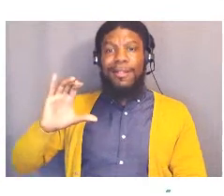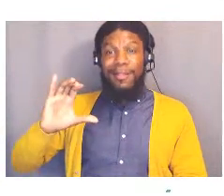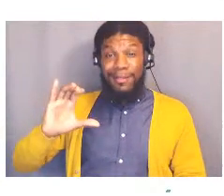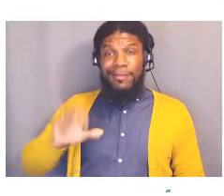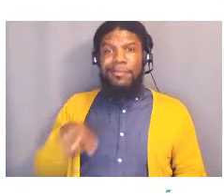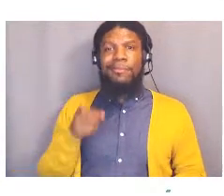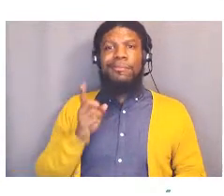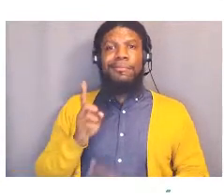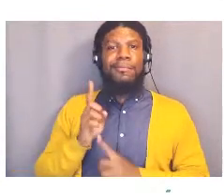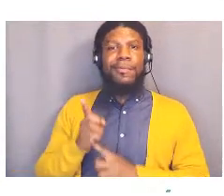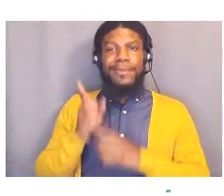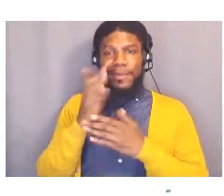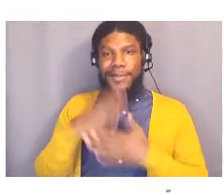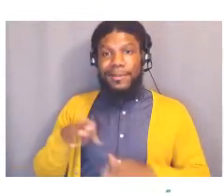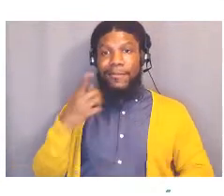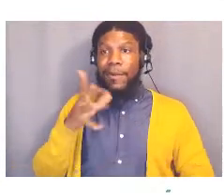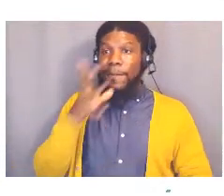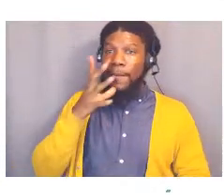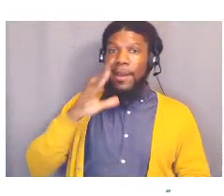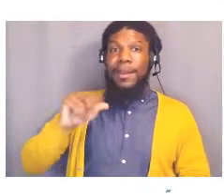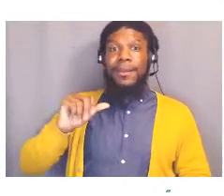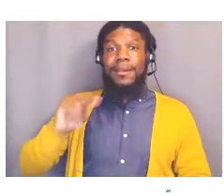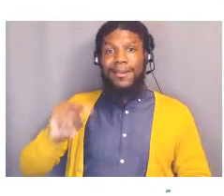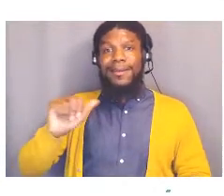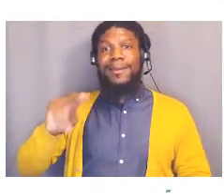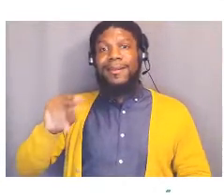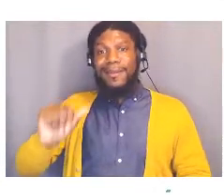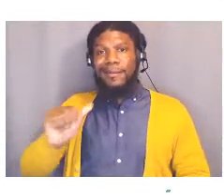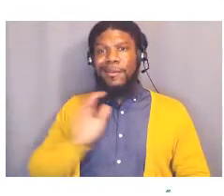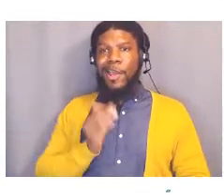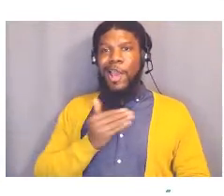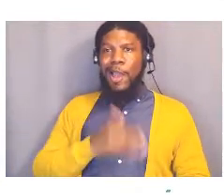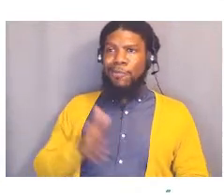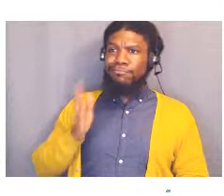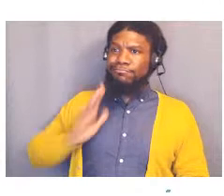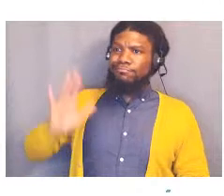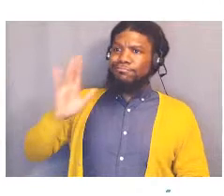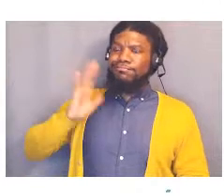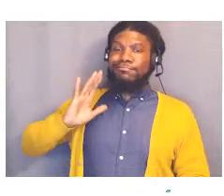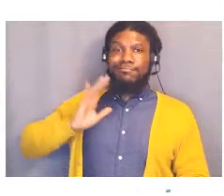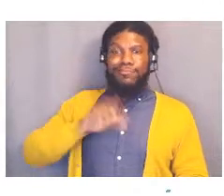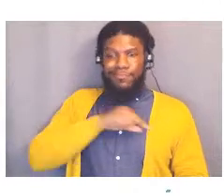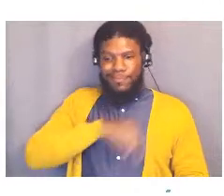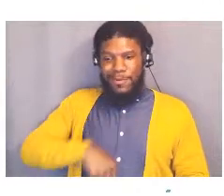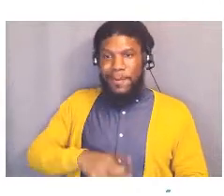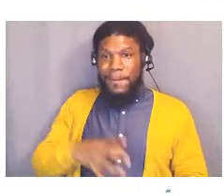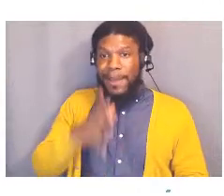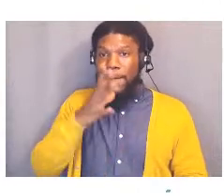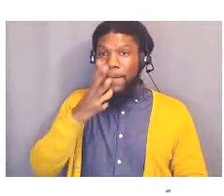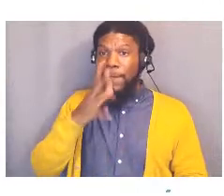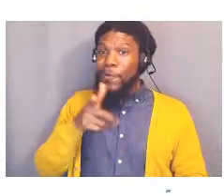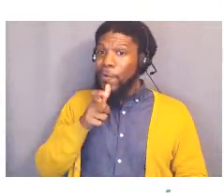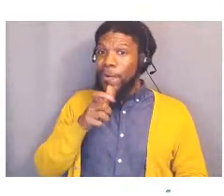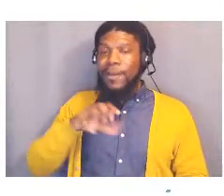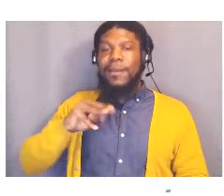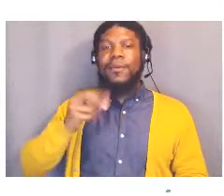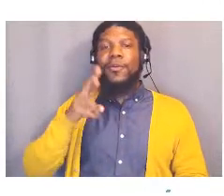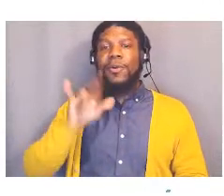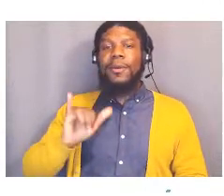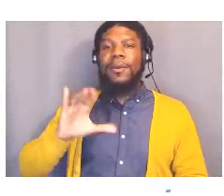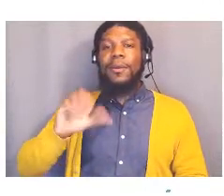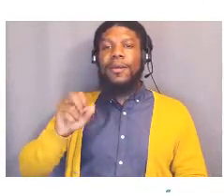silence for Mama Nana, our ancestral queen mother, Mary Carter Smith.